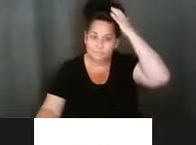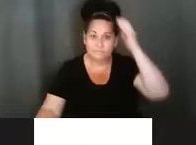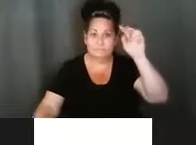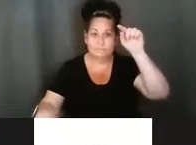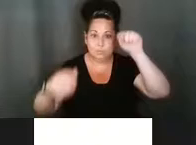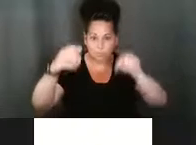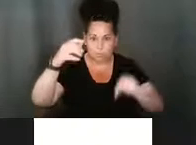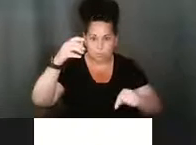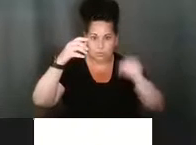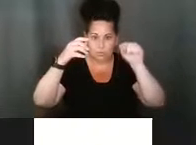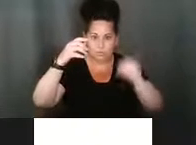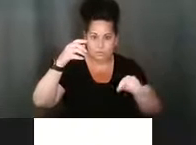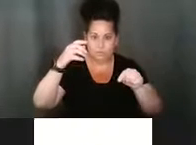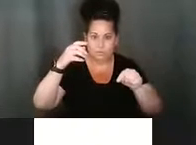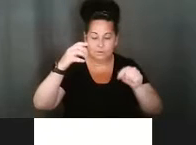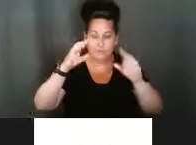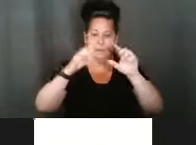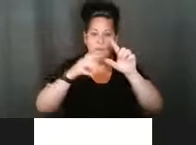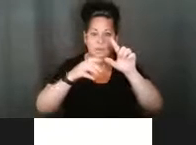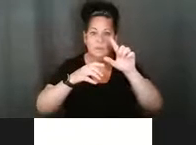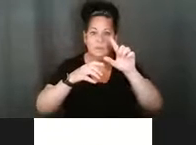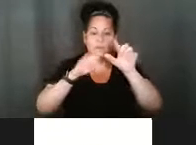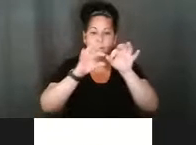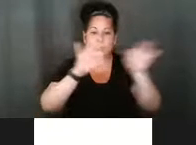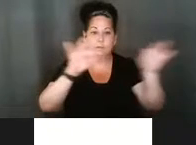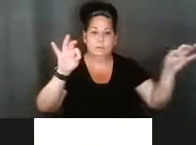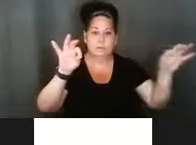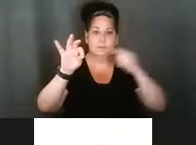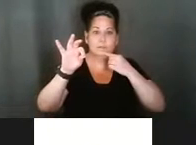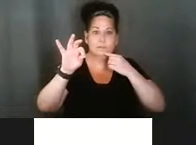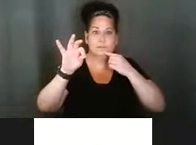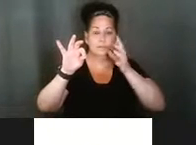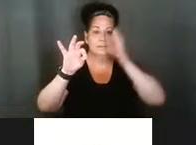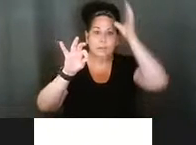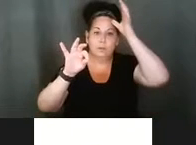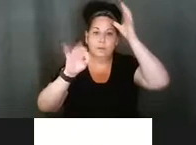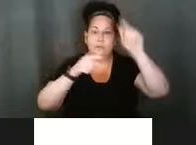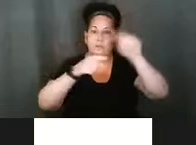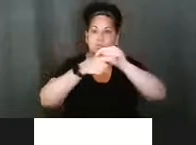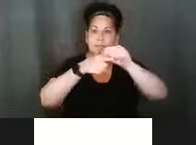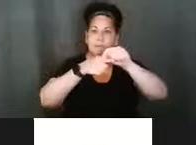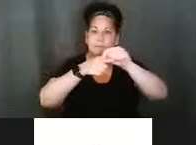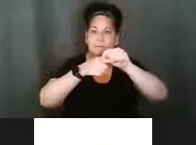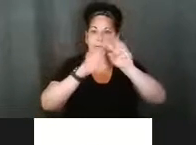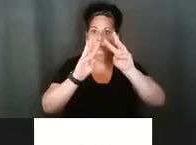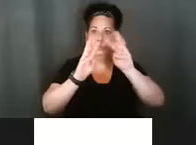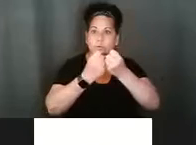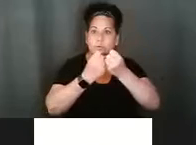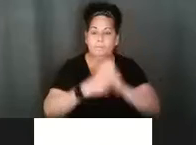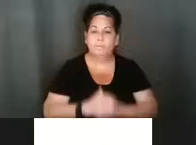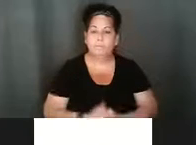down and there is a link that says parent training workshops.